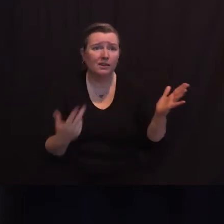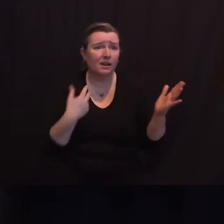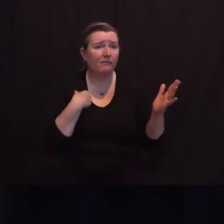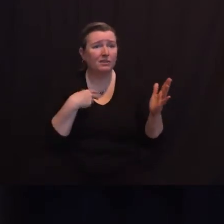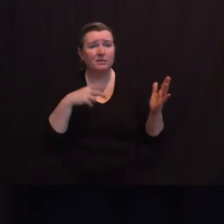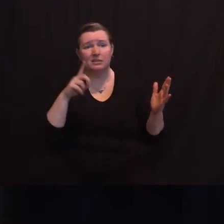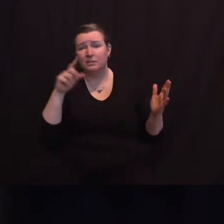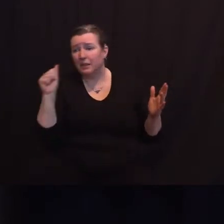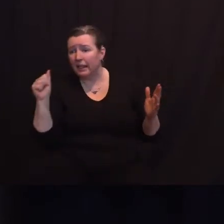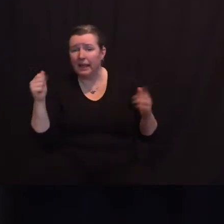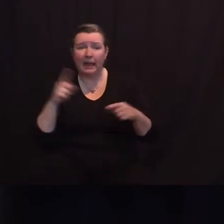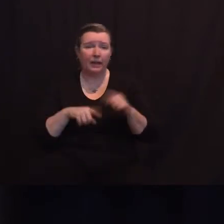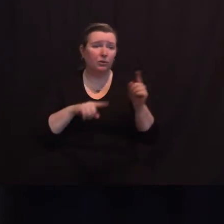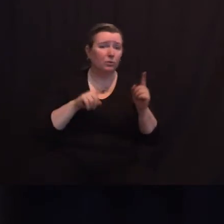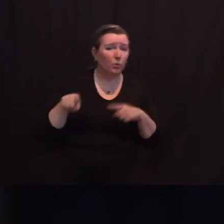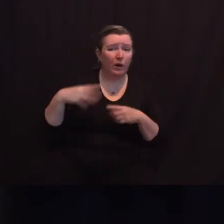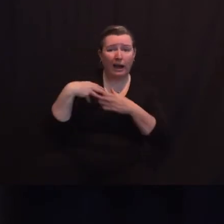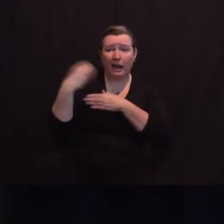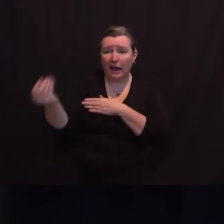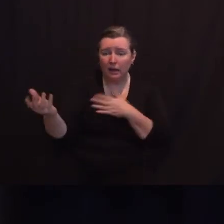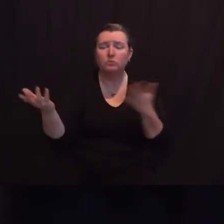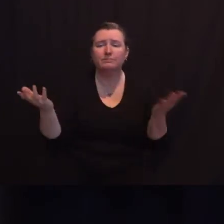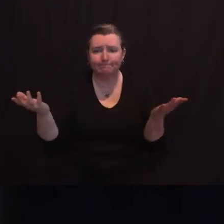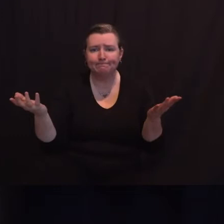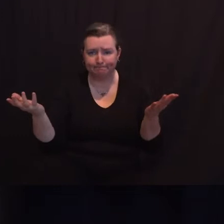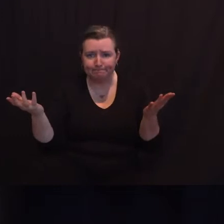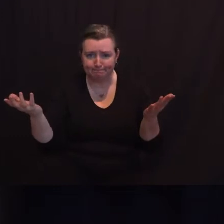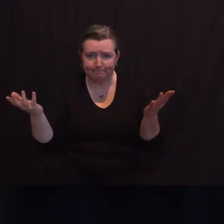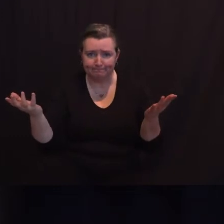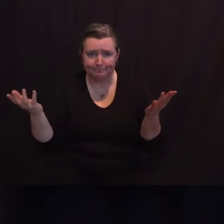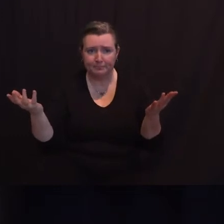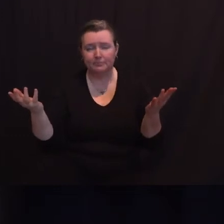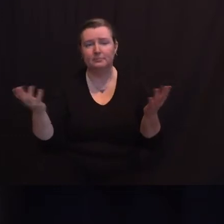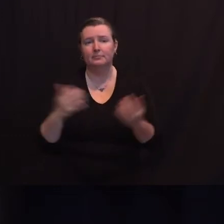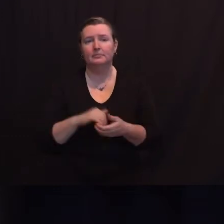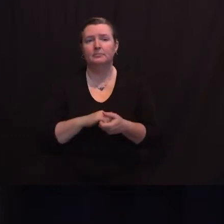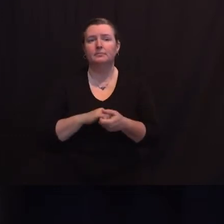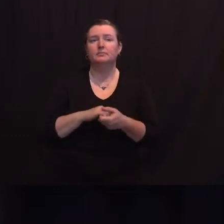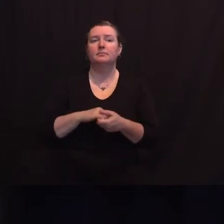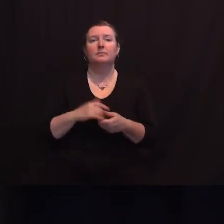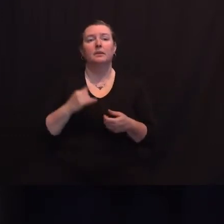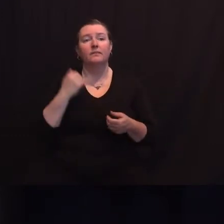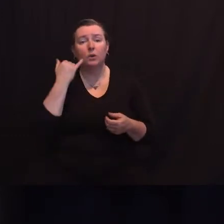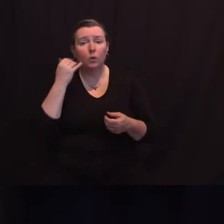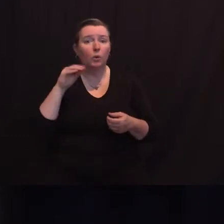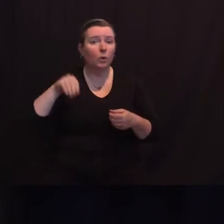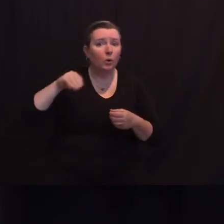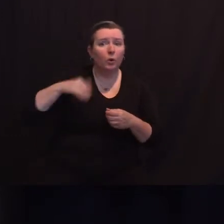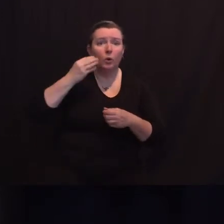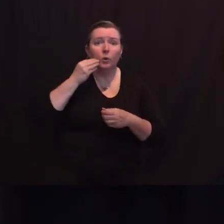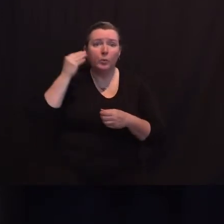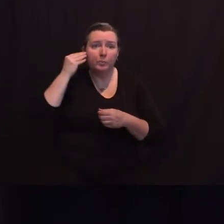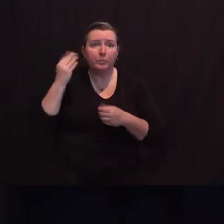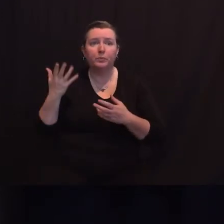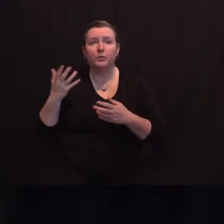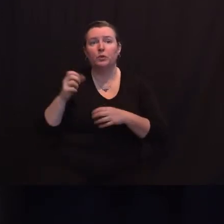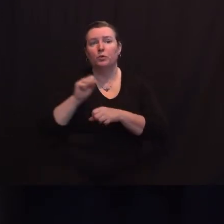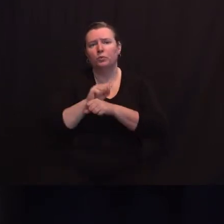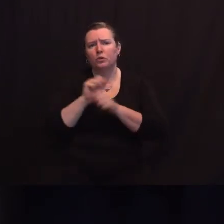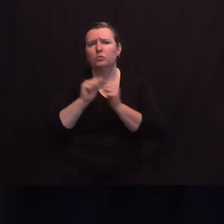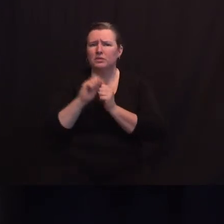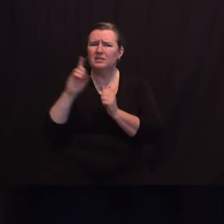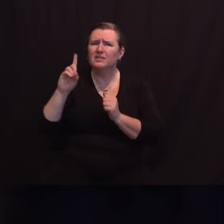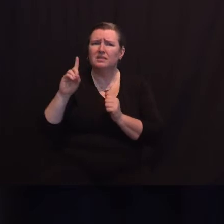larger site. And that brings us to the homebound. We are working with the Department of Human Services to identify as